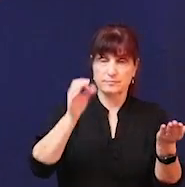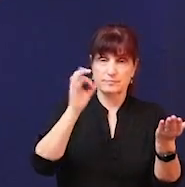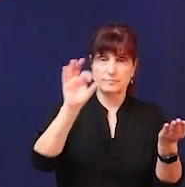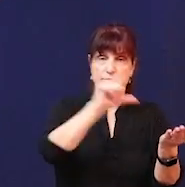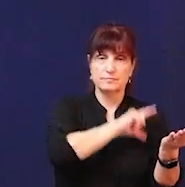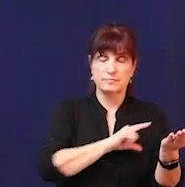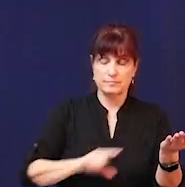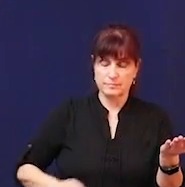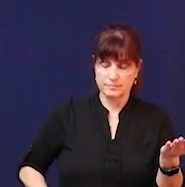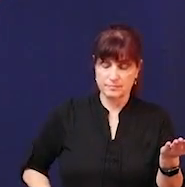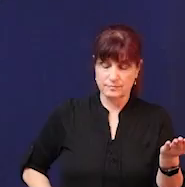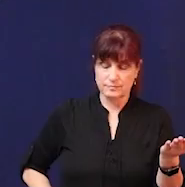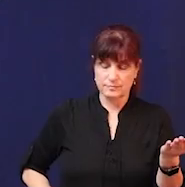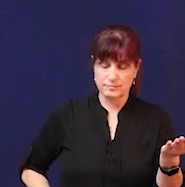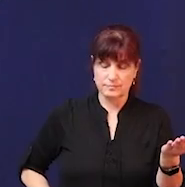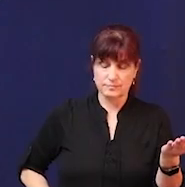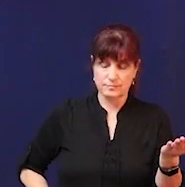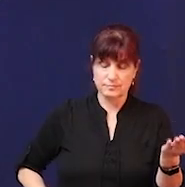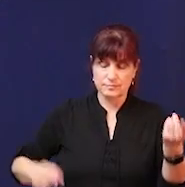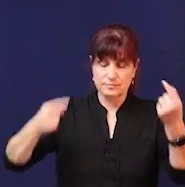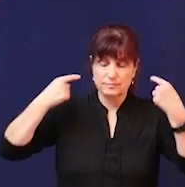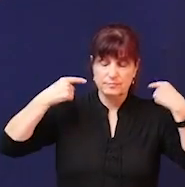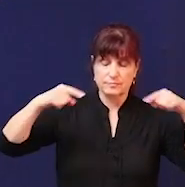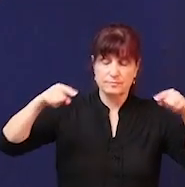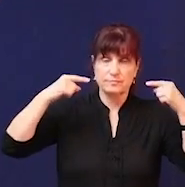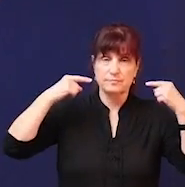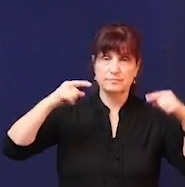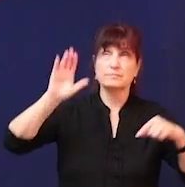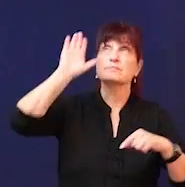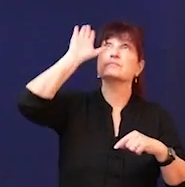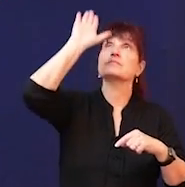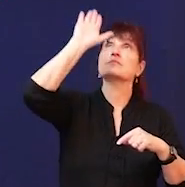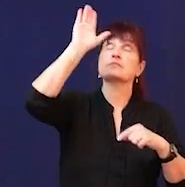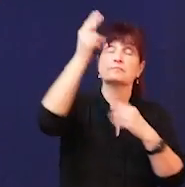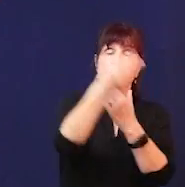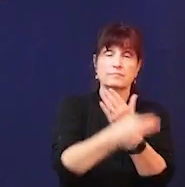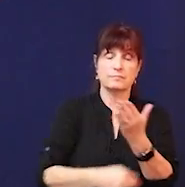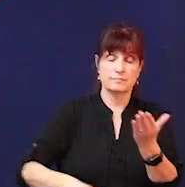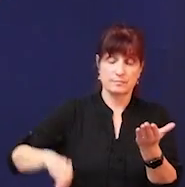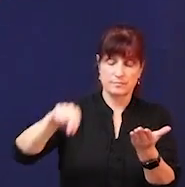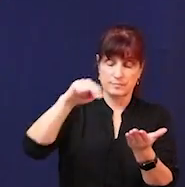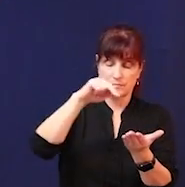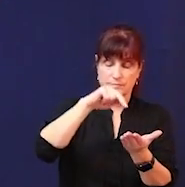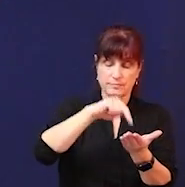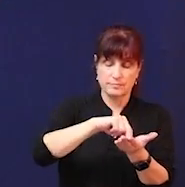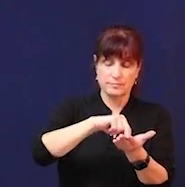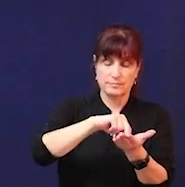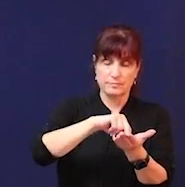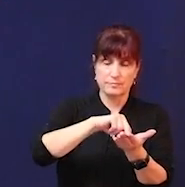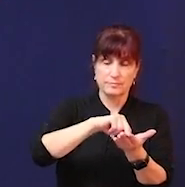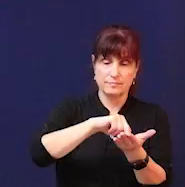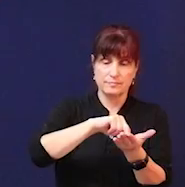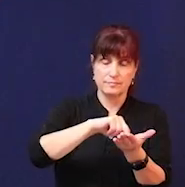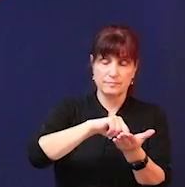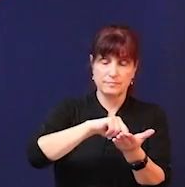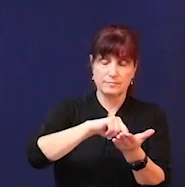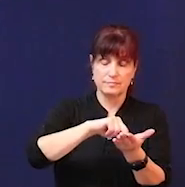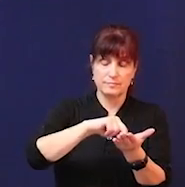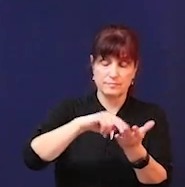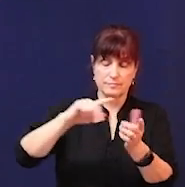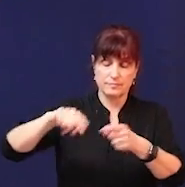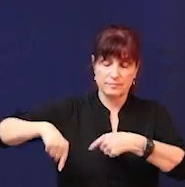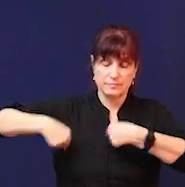proclaim your death, O Lord, and profess your